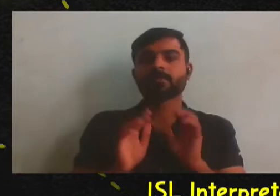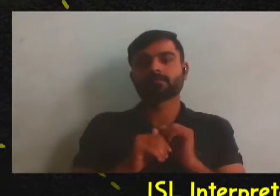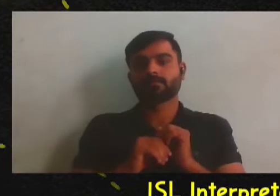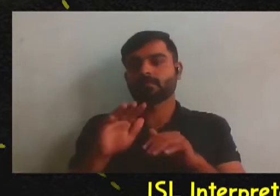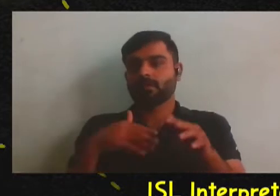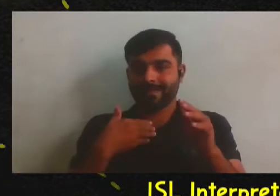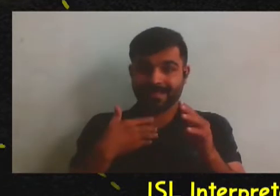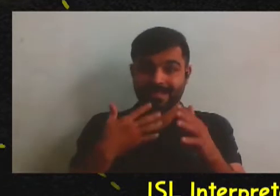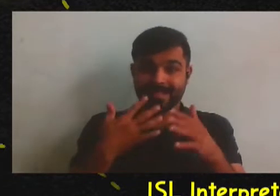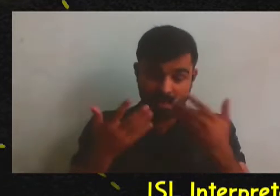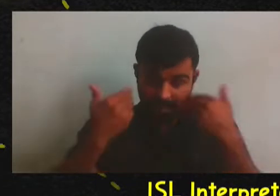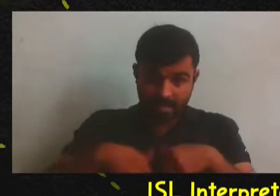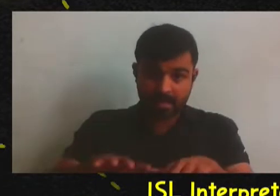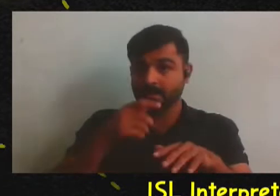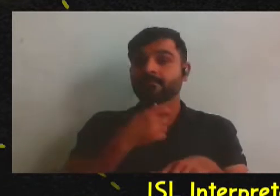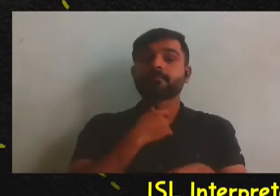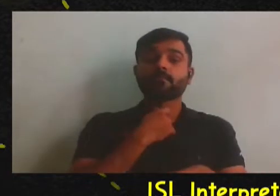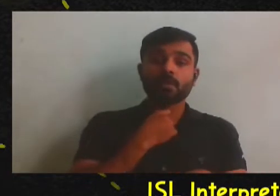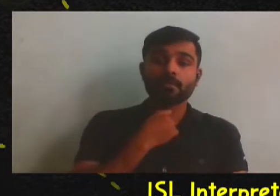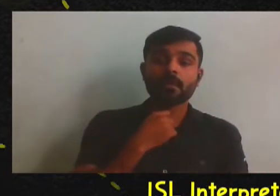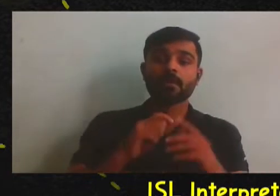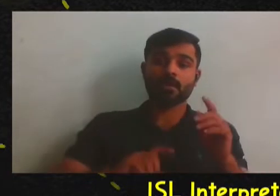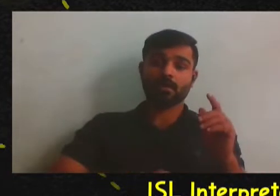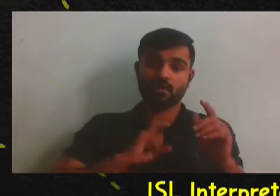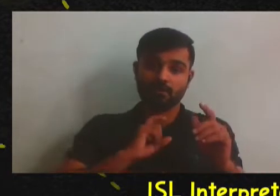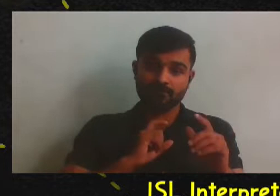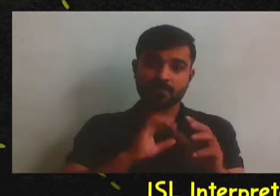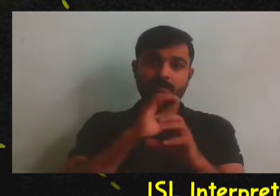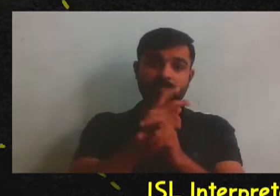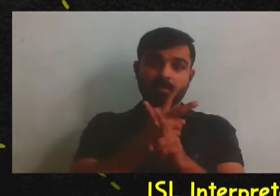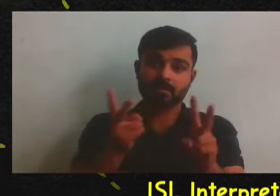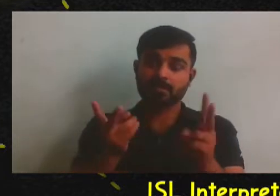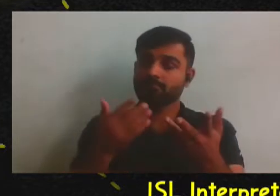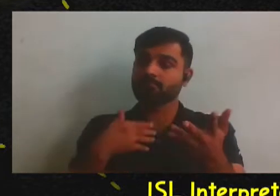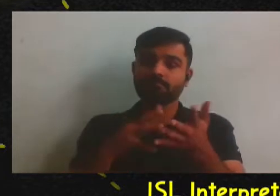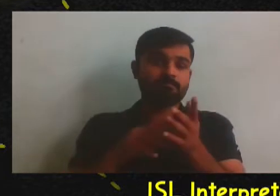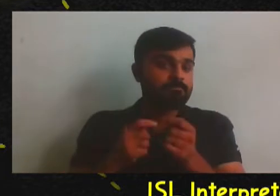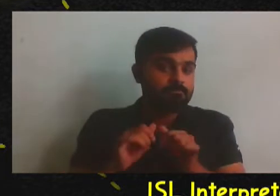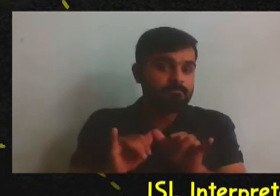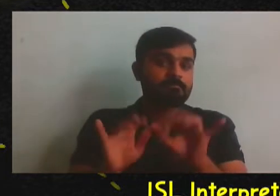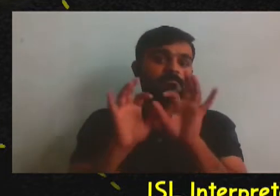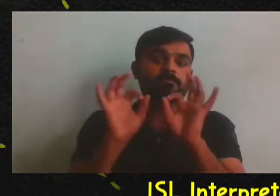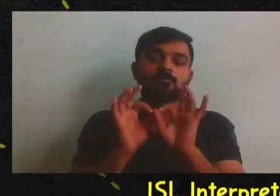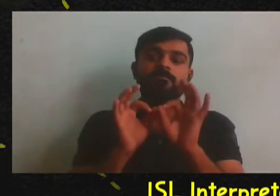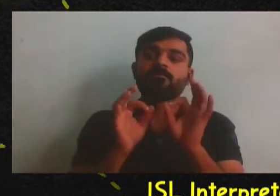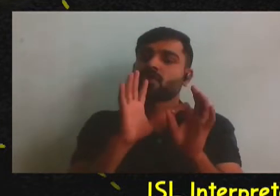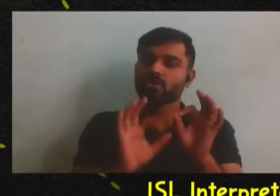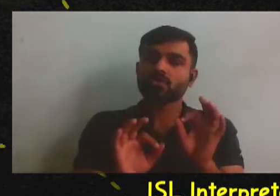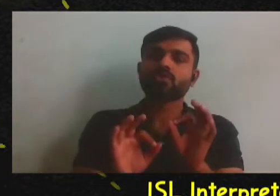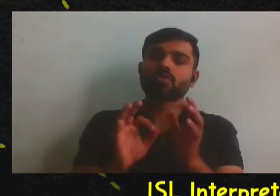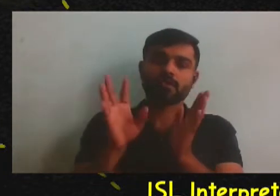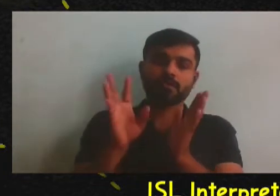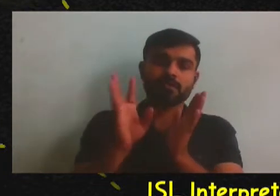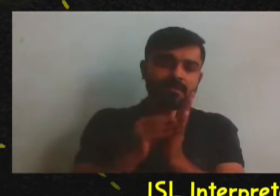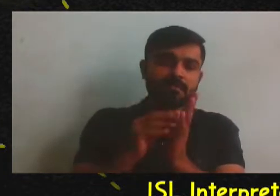our promise to keep confidentiality, etc., by not maintaining any obvious records of any